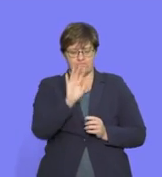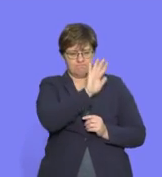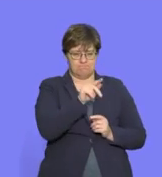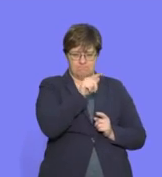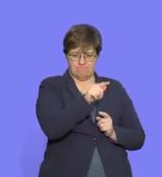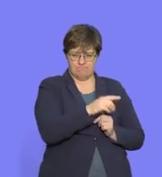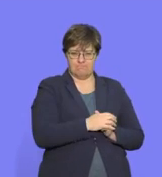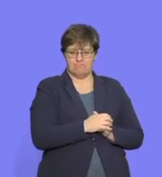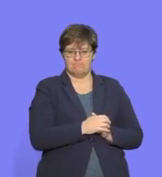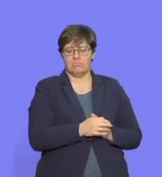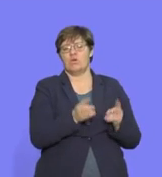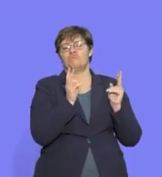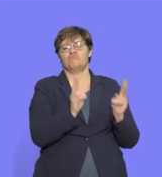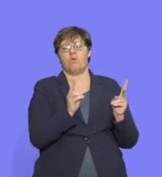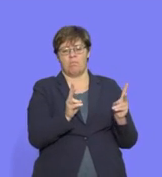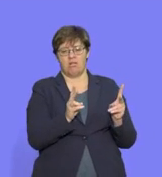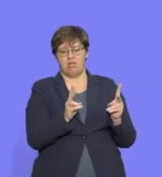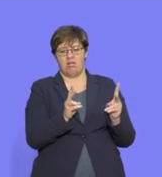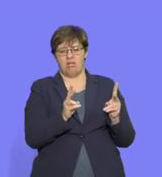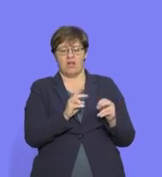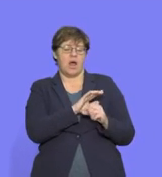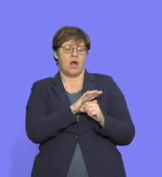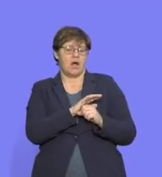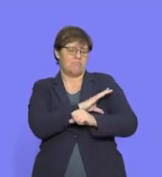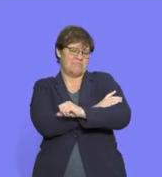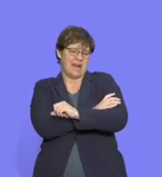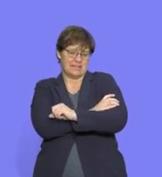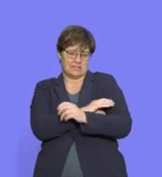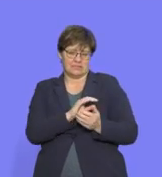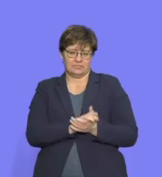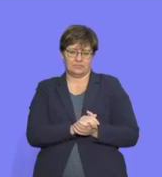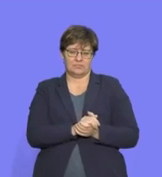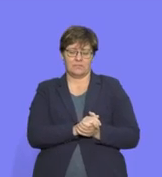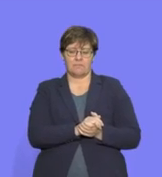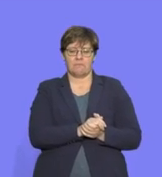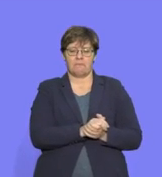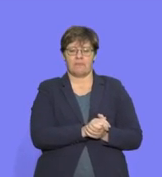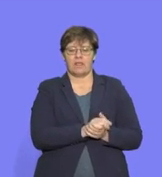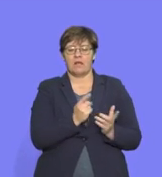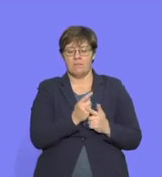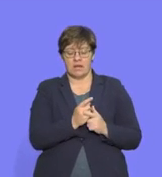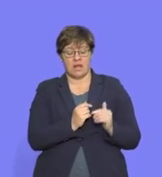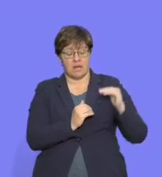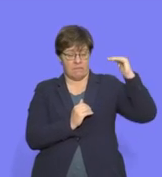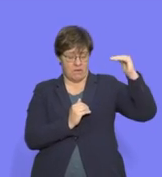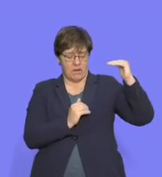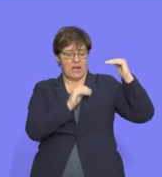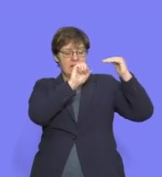would be a normal blood pressure. So what it is basically, as we said, it's your systolic,